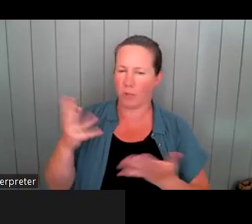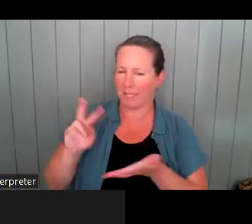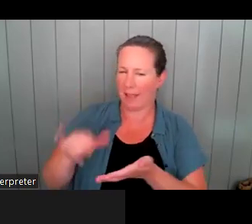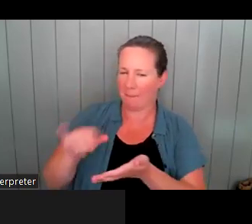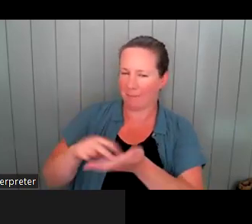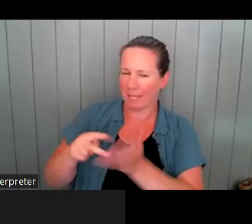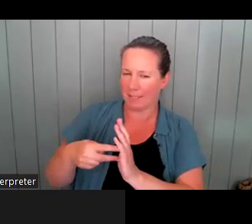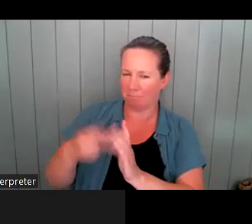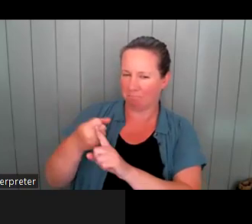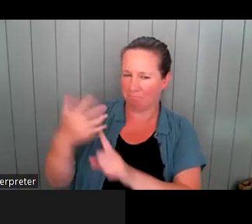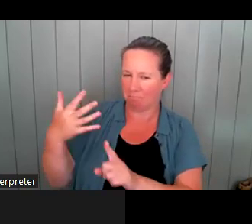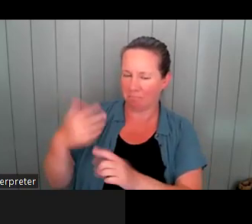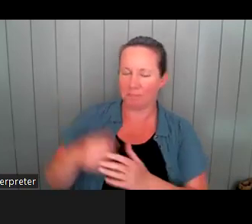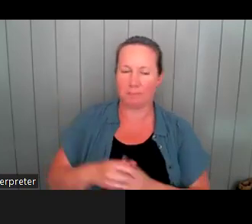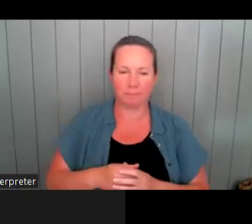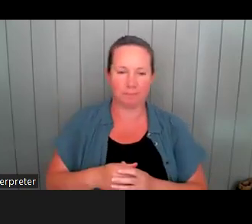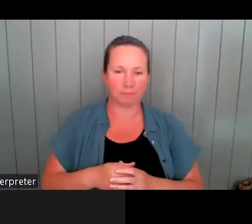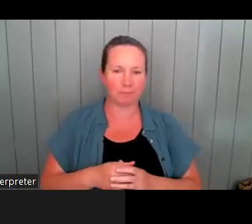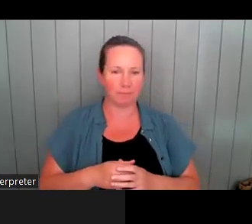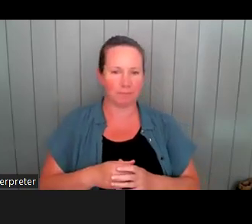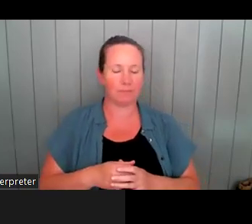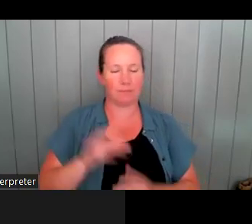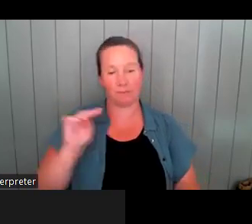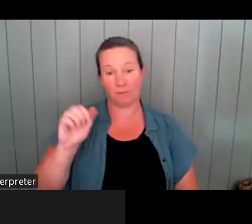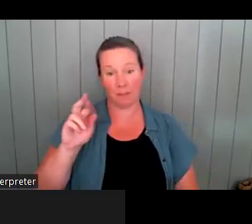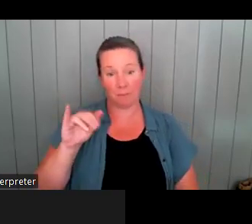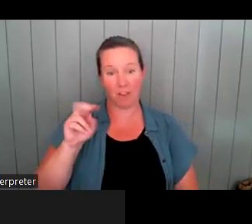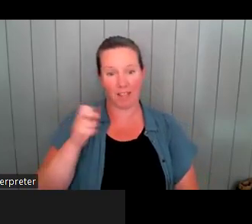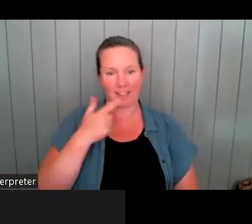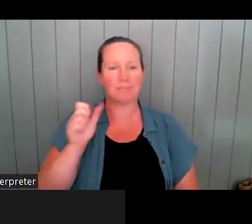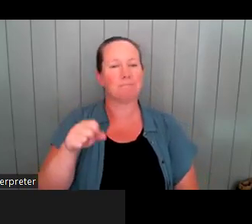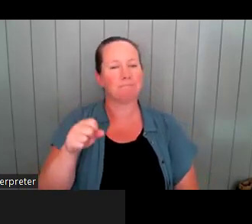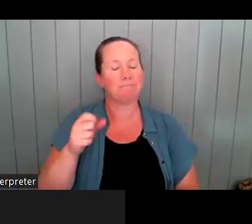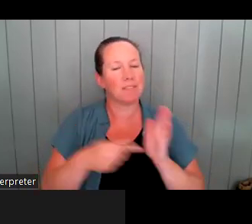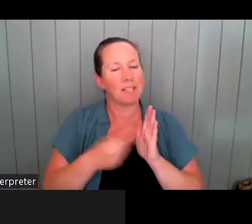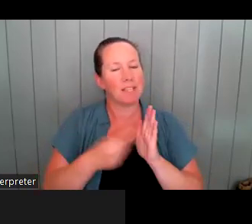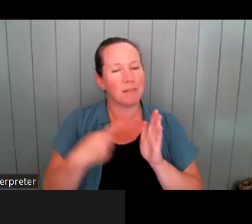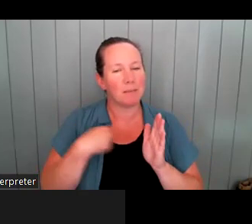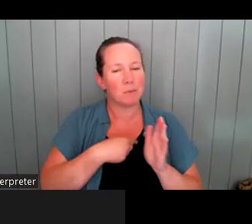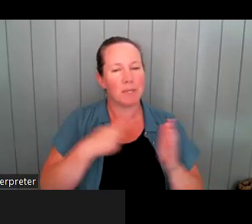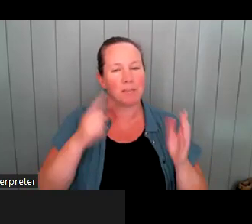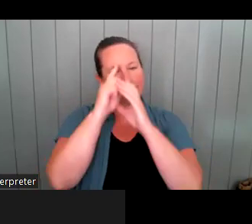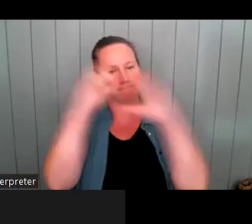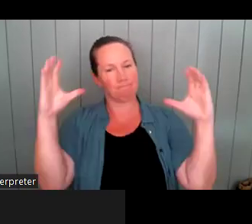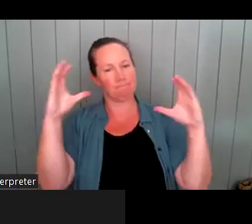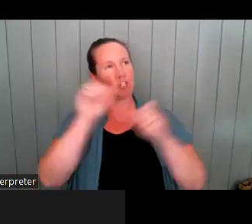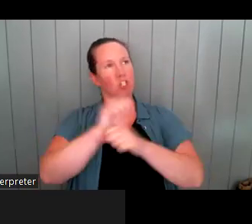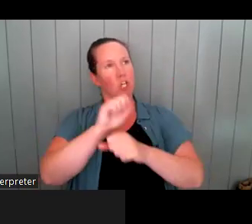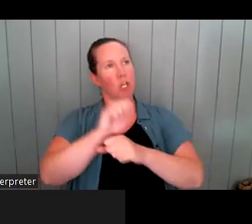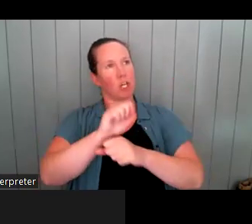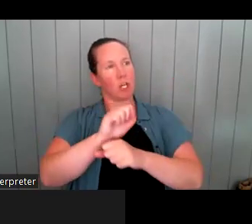Well, you know, sometimes we think about a job, maybe I want to, you